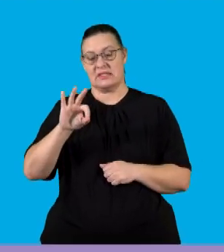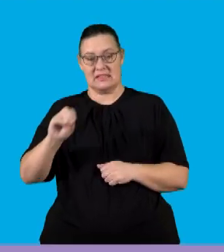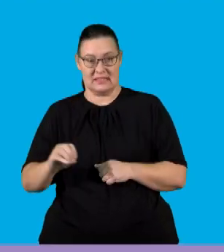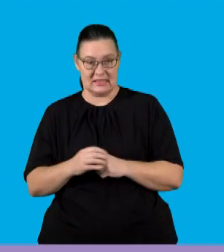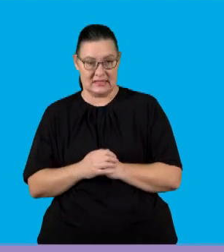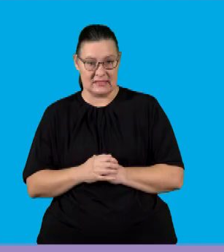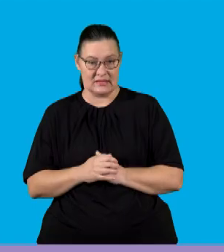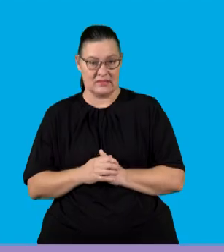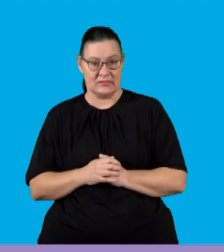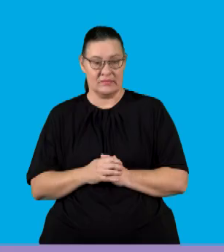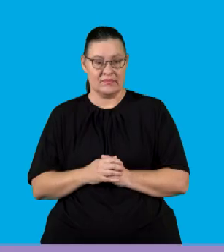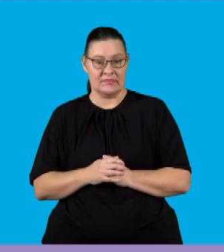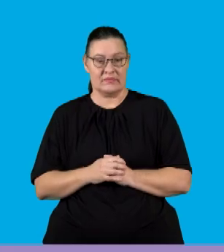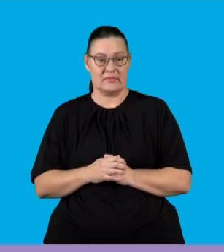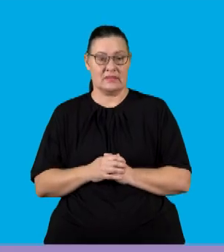of